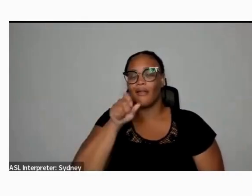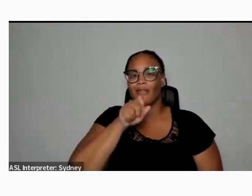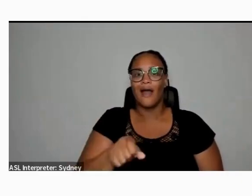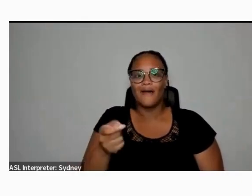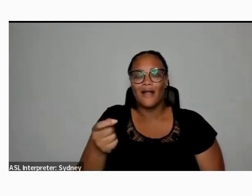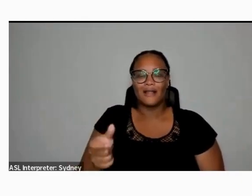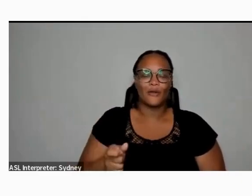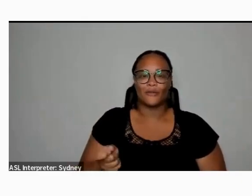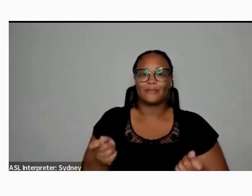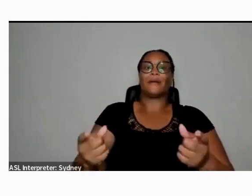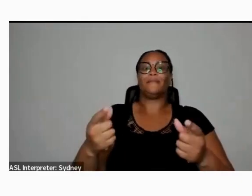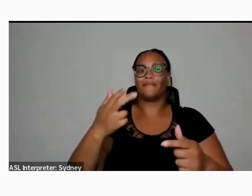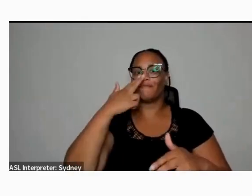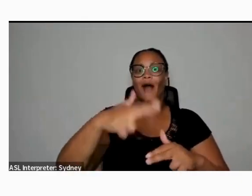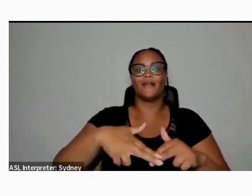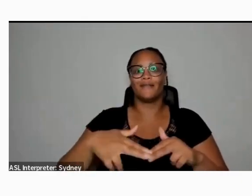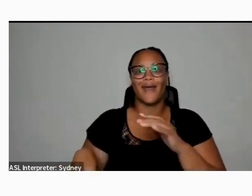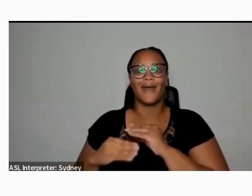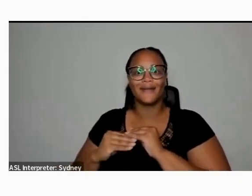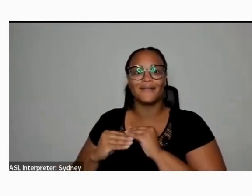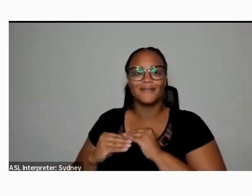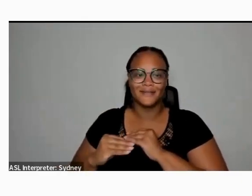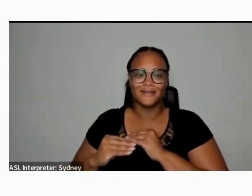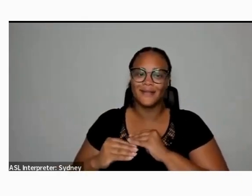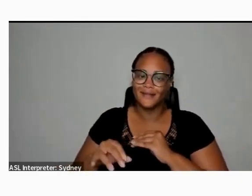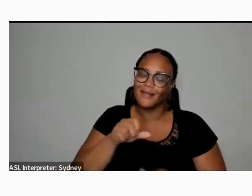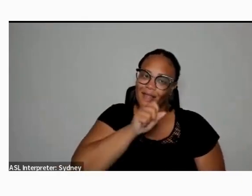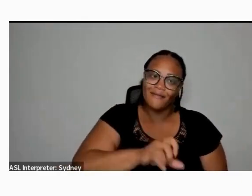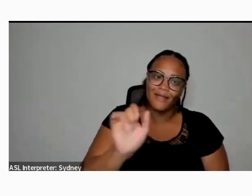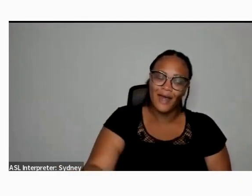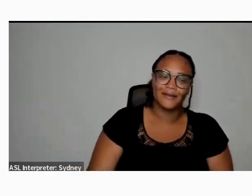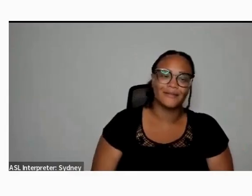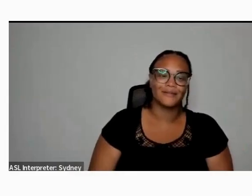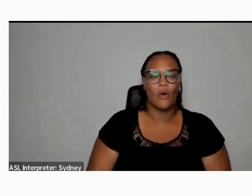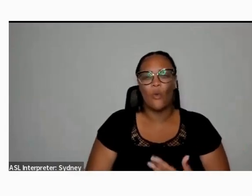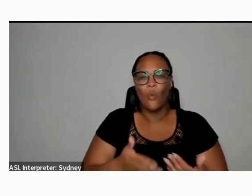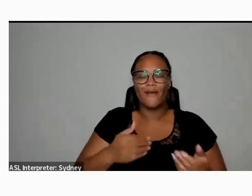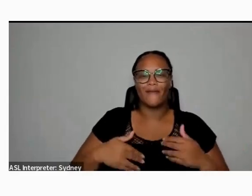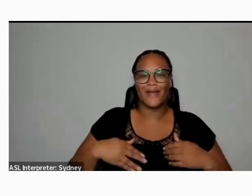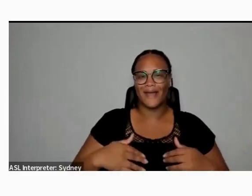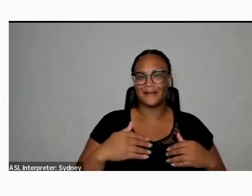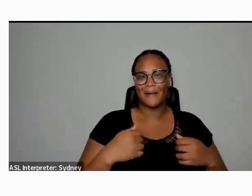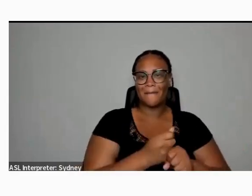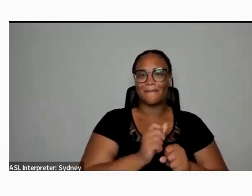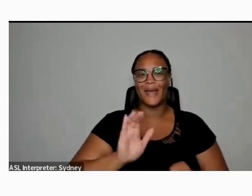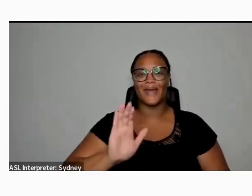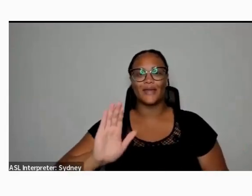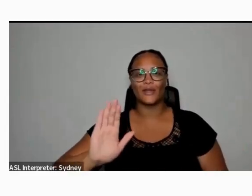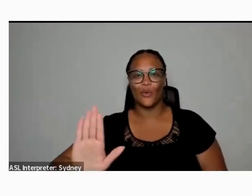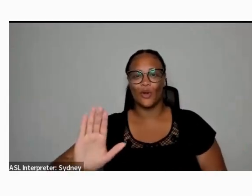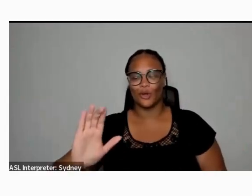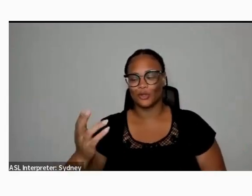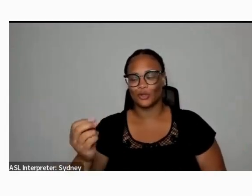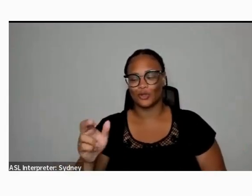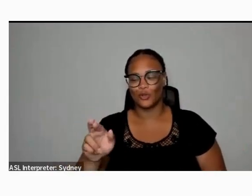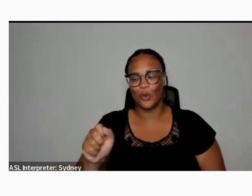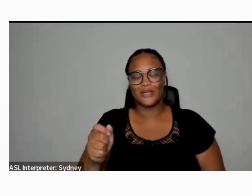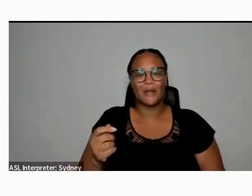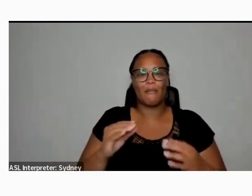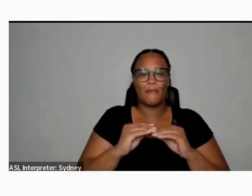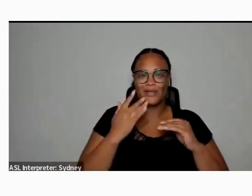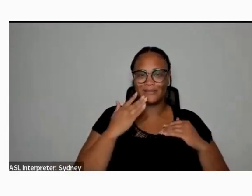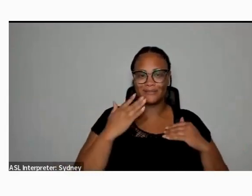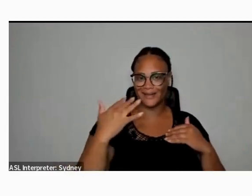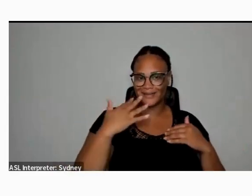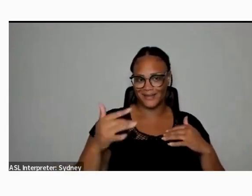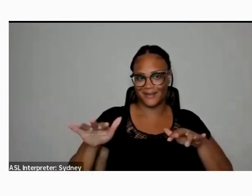there. Anything to make doing your chores spicy. Think about yourselves. Like, I love to clean to